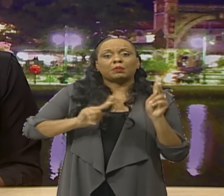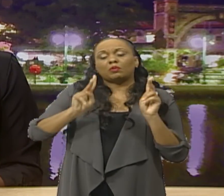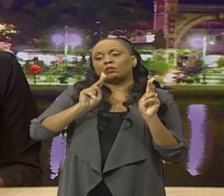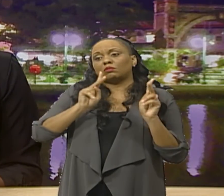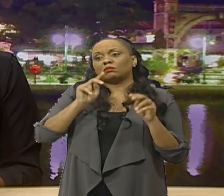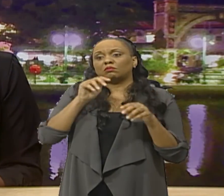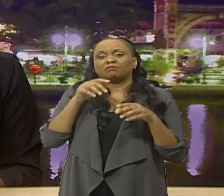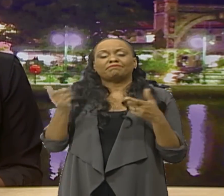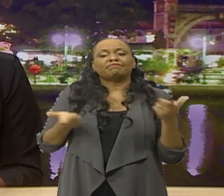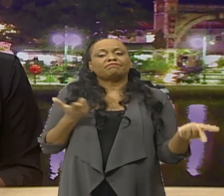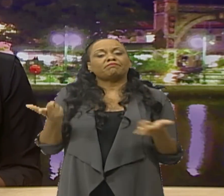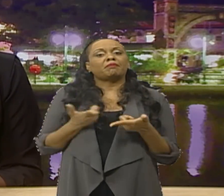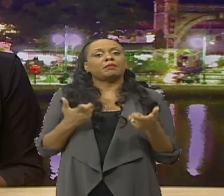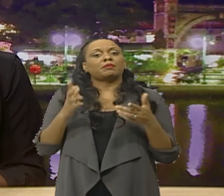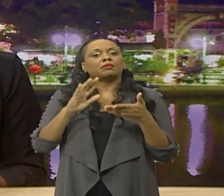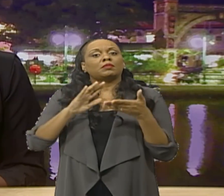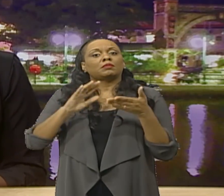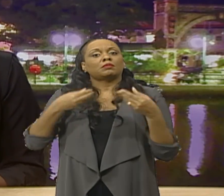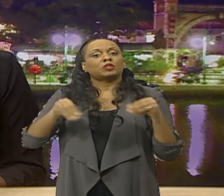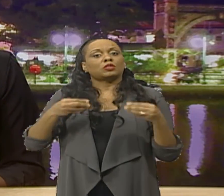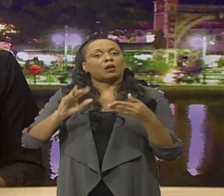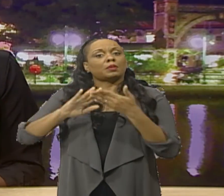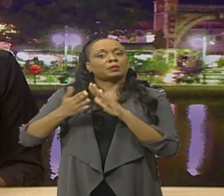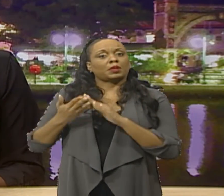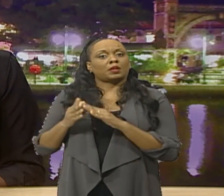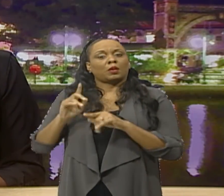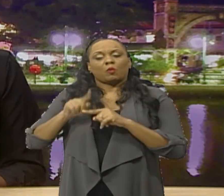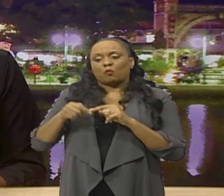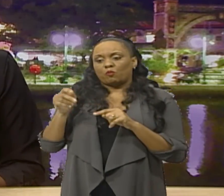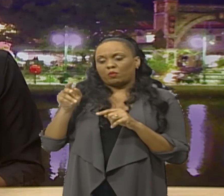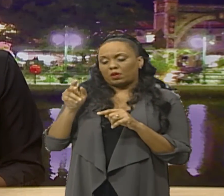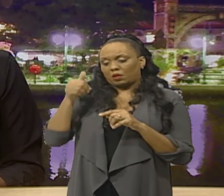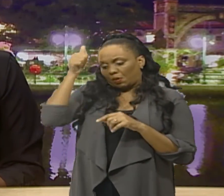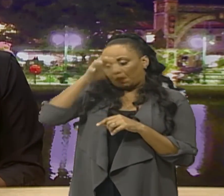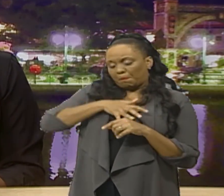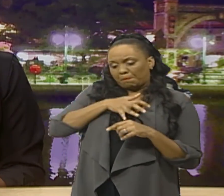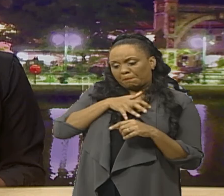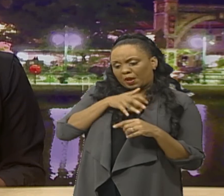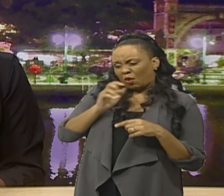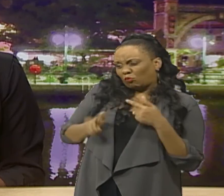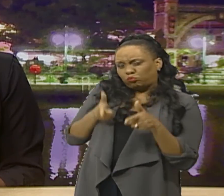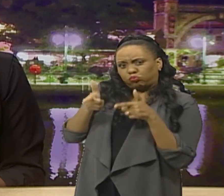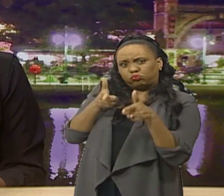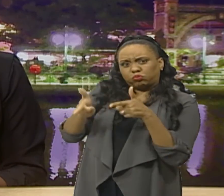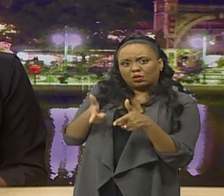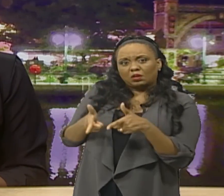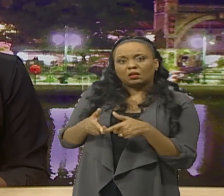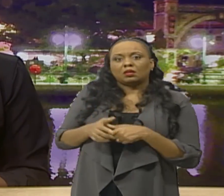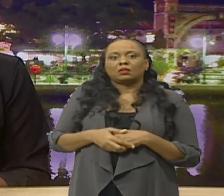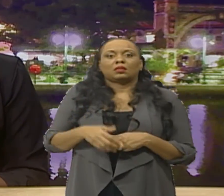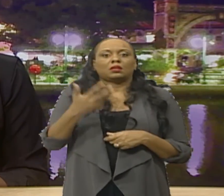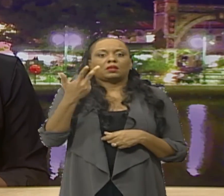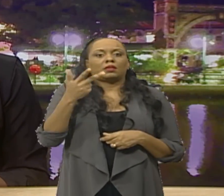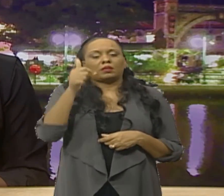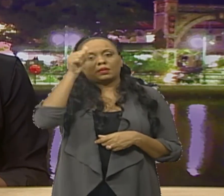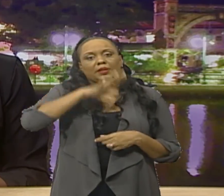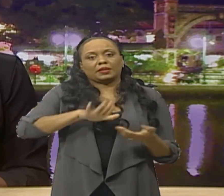when armed men opened fire. Police were called and all were taken to hospital, where the 3 were pronounced